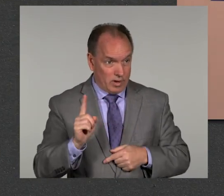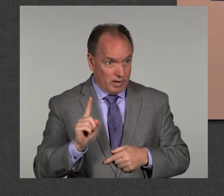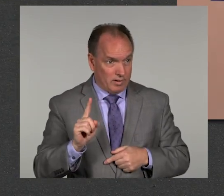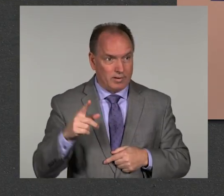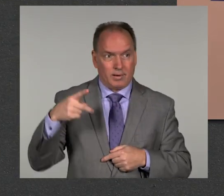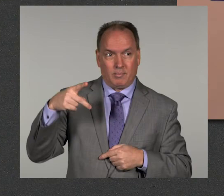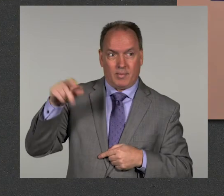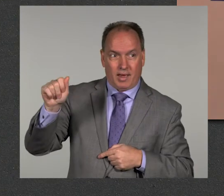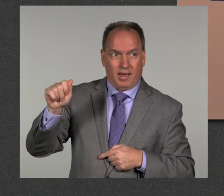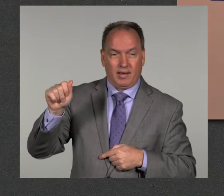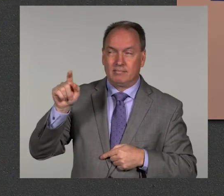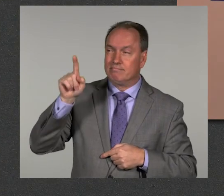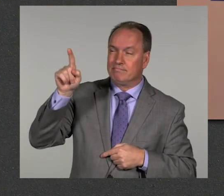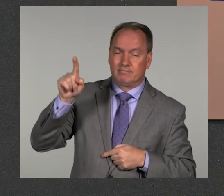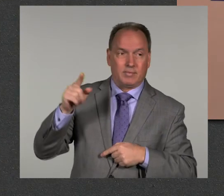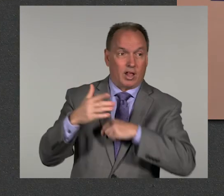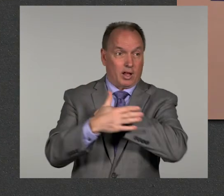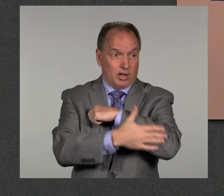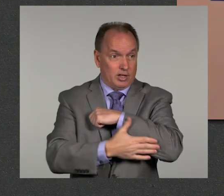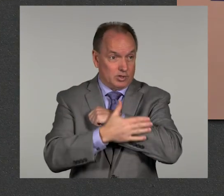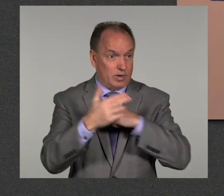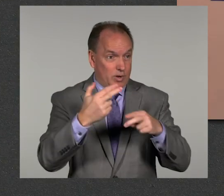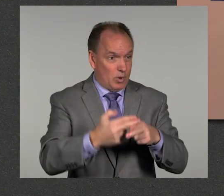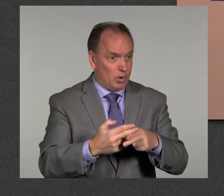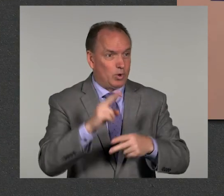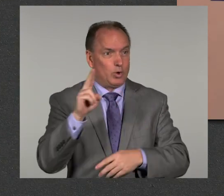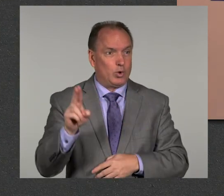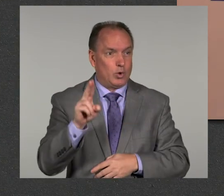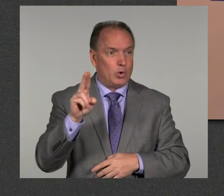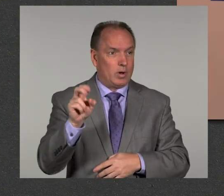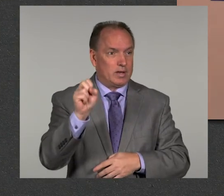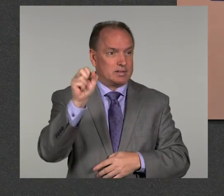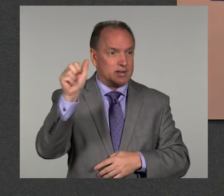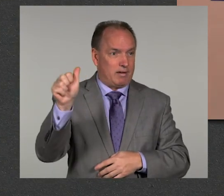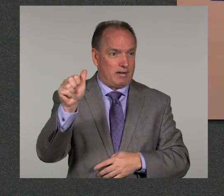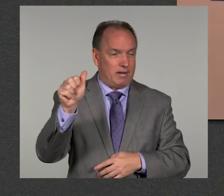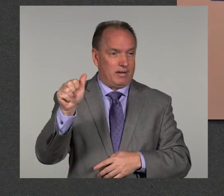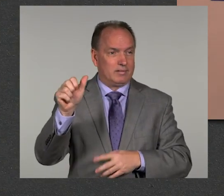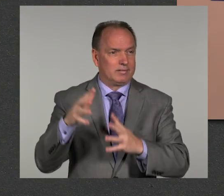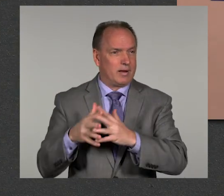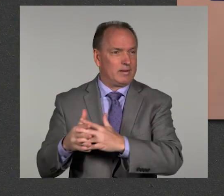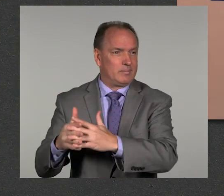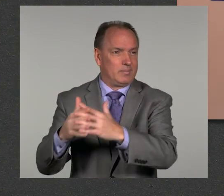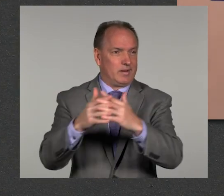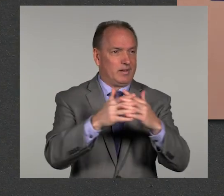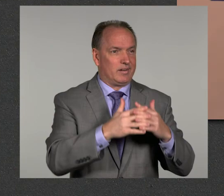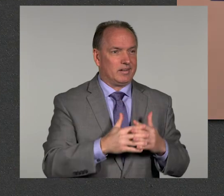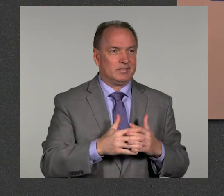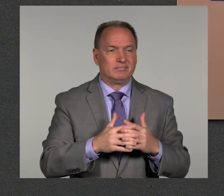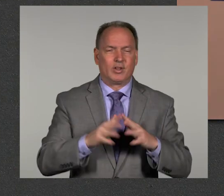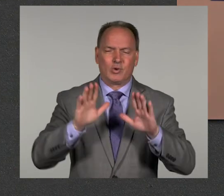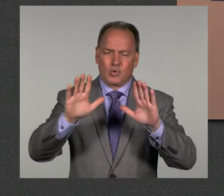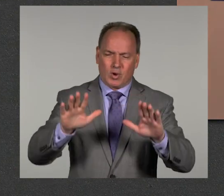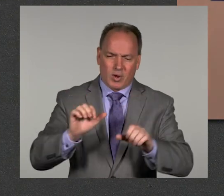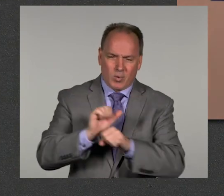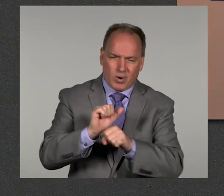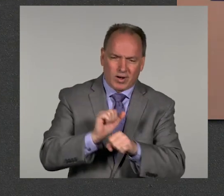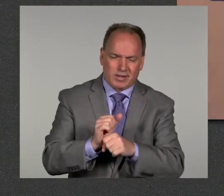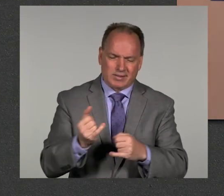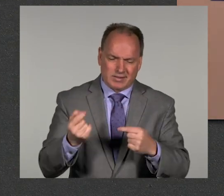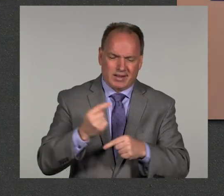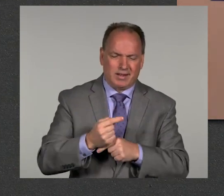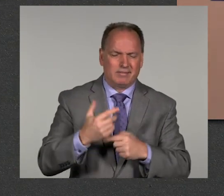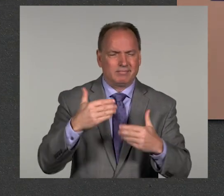is Pennsylvania, and the country that we live in is the United States of America. Great work today,